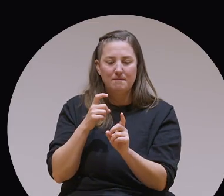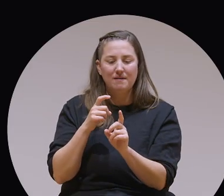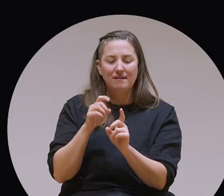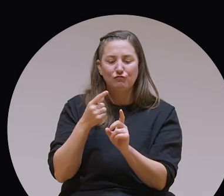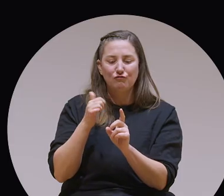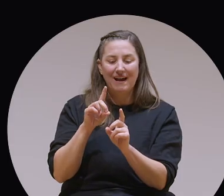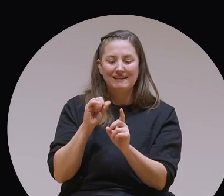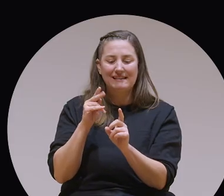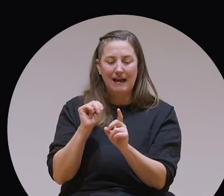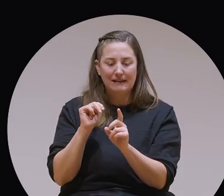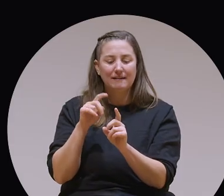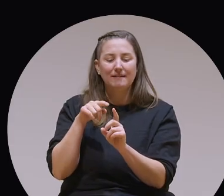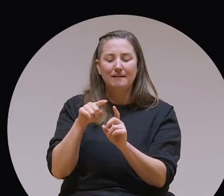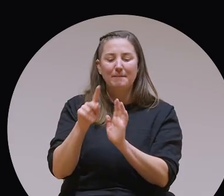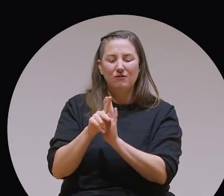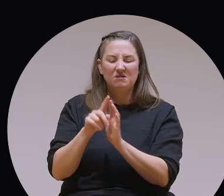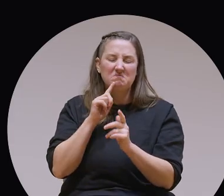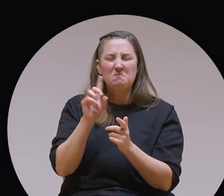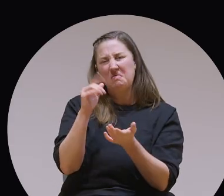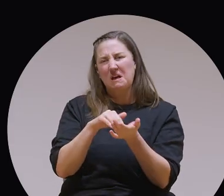period, so 1000 odd BC.